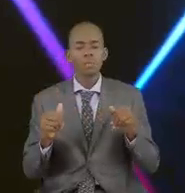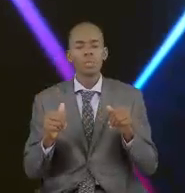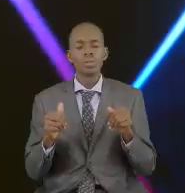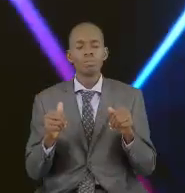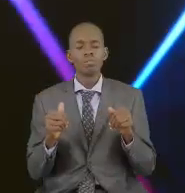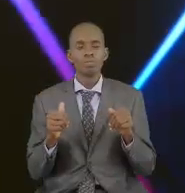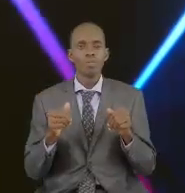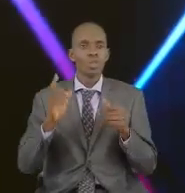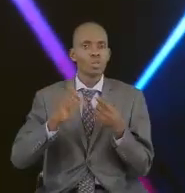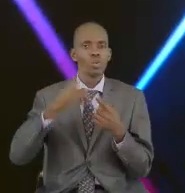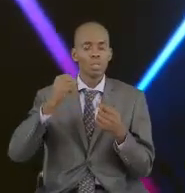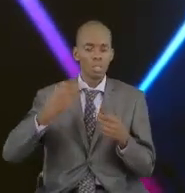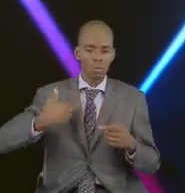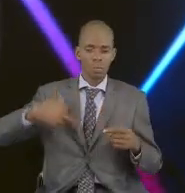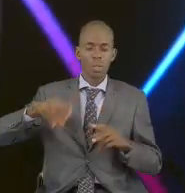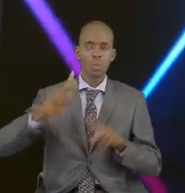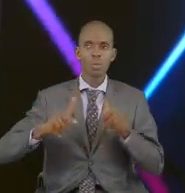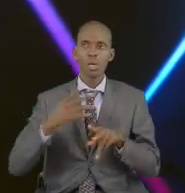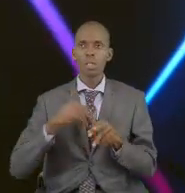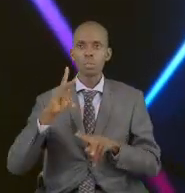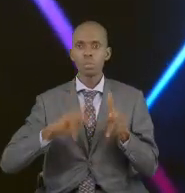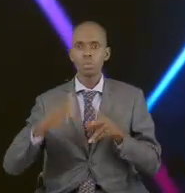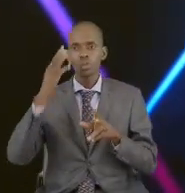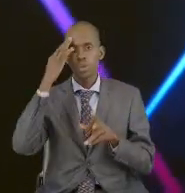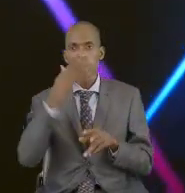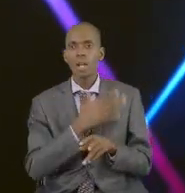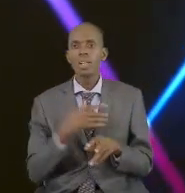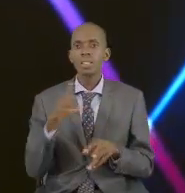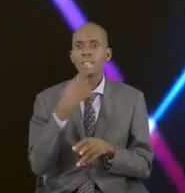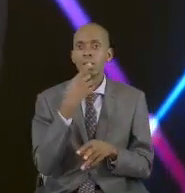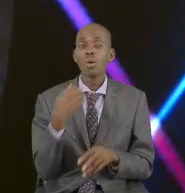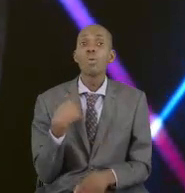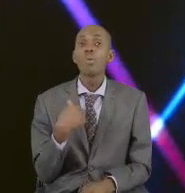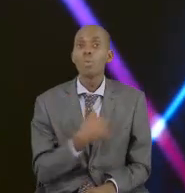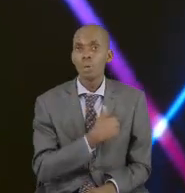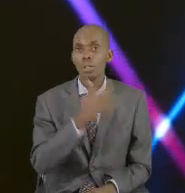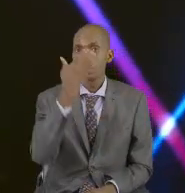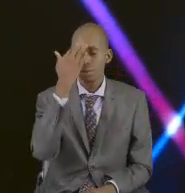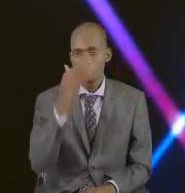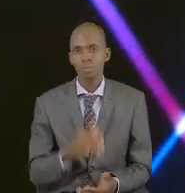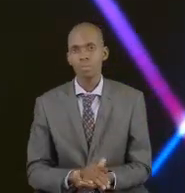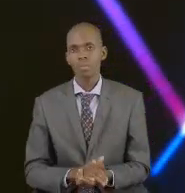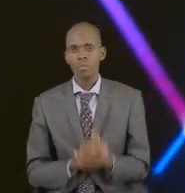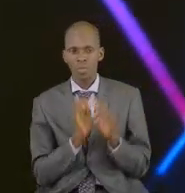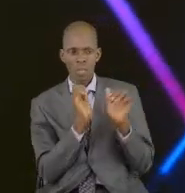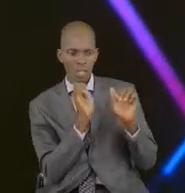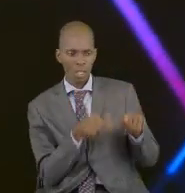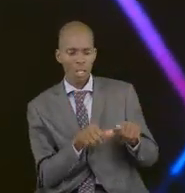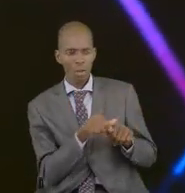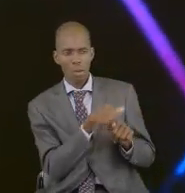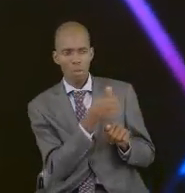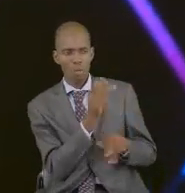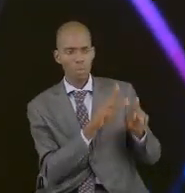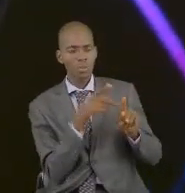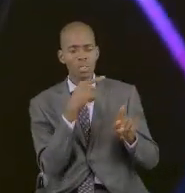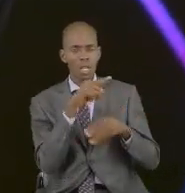Herodians. And the people knew, and they said, we know. Can they say that about you? A